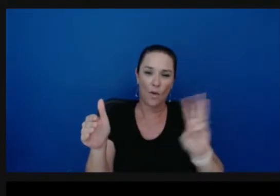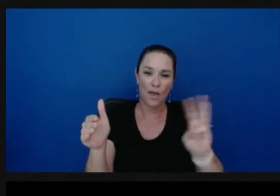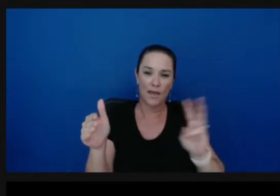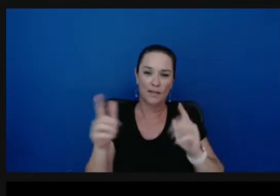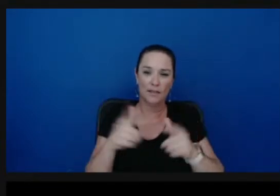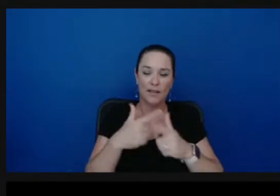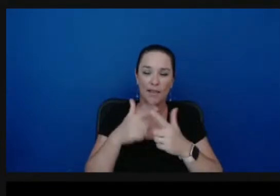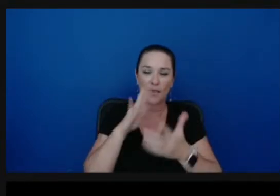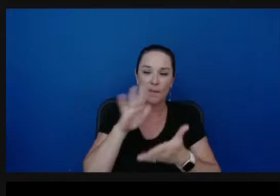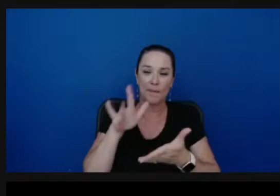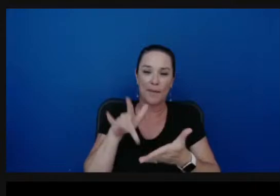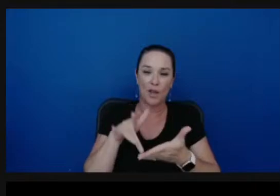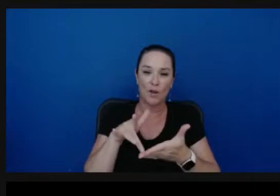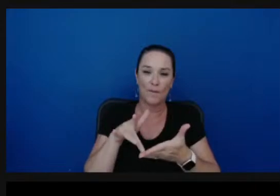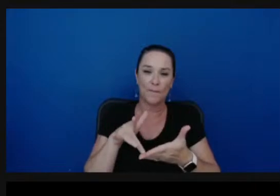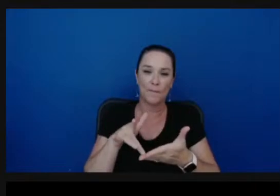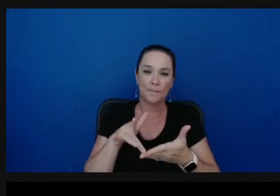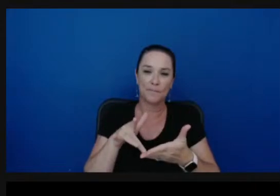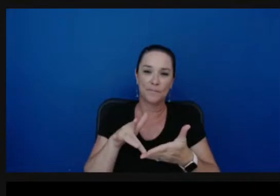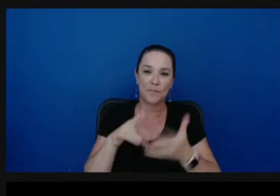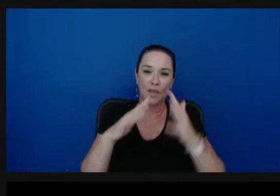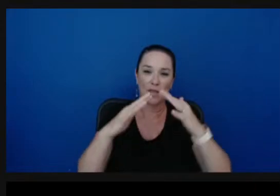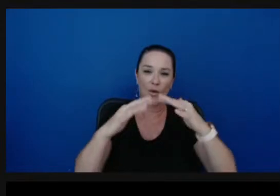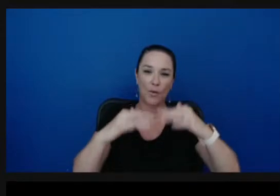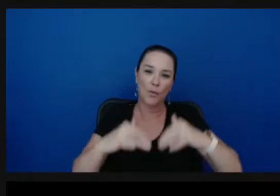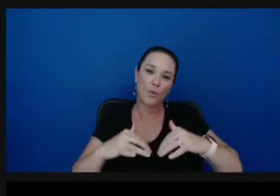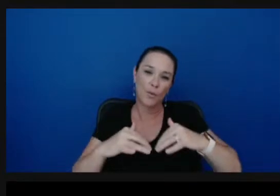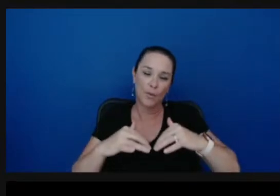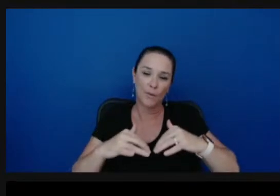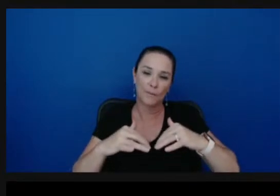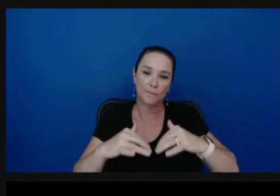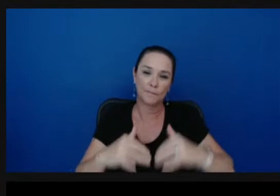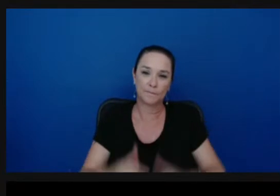area, and the slumping continues down.